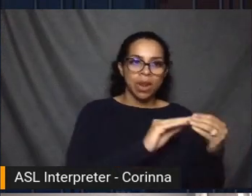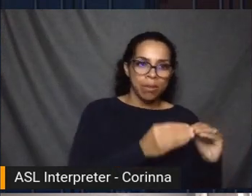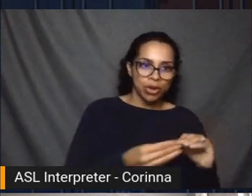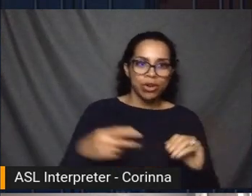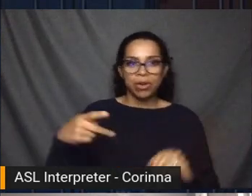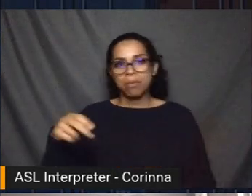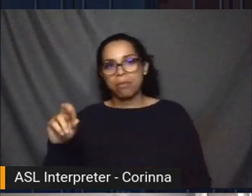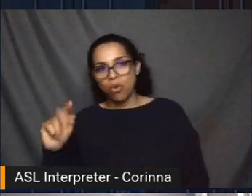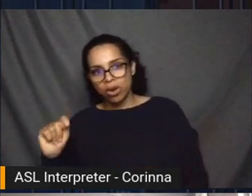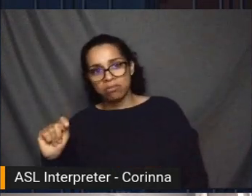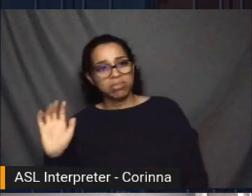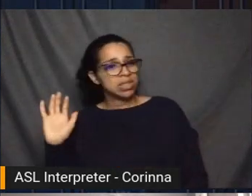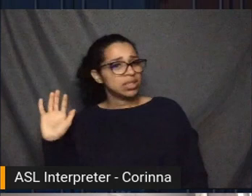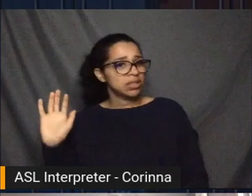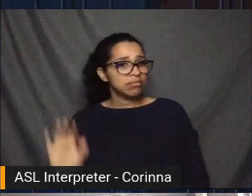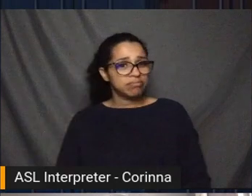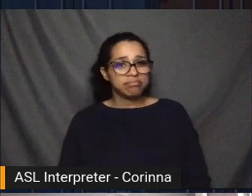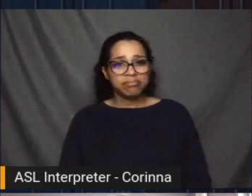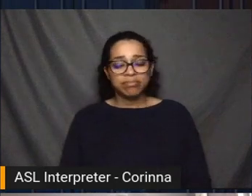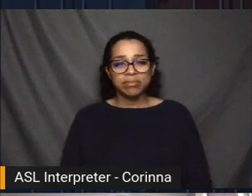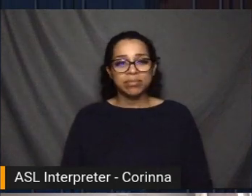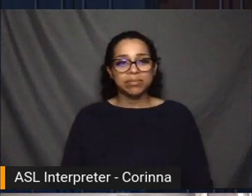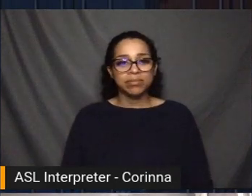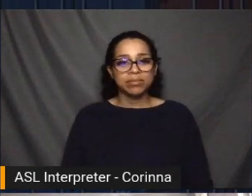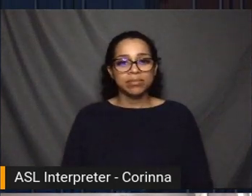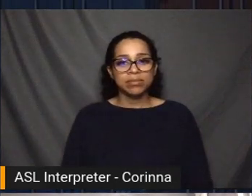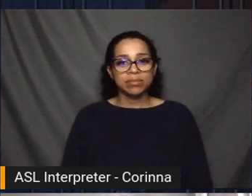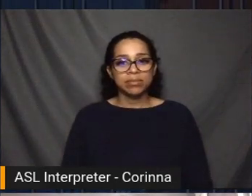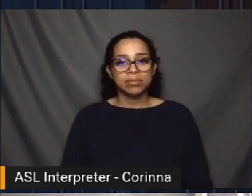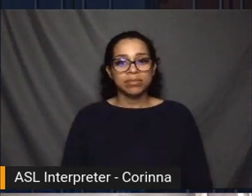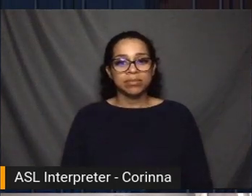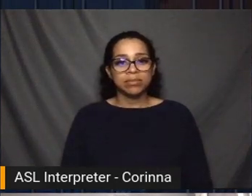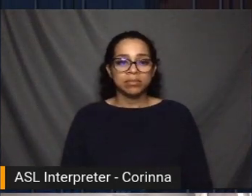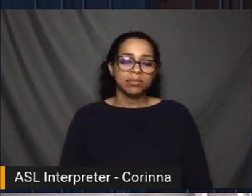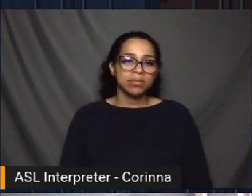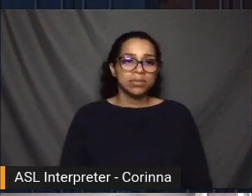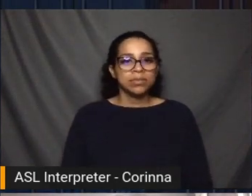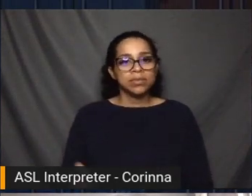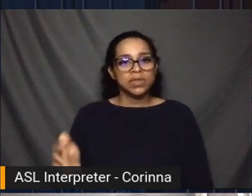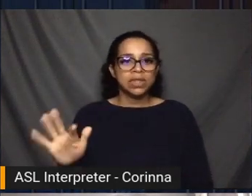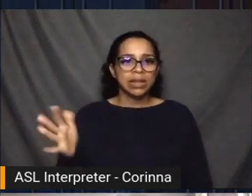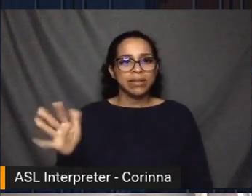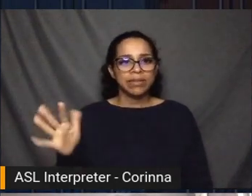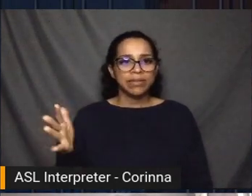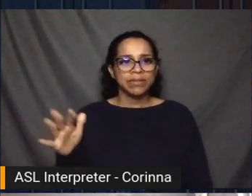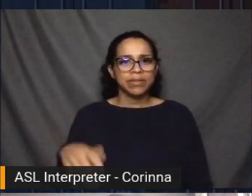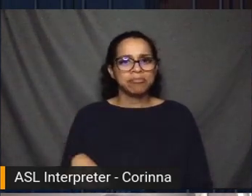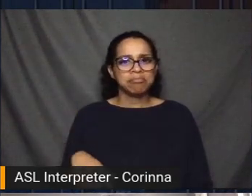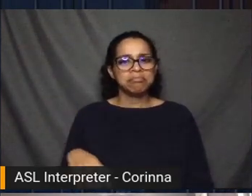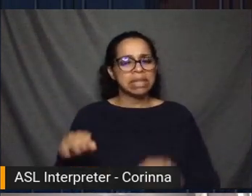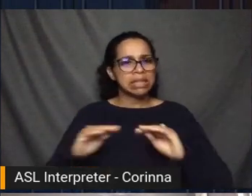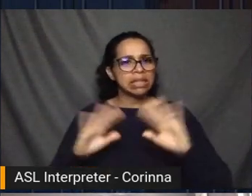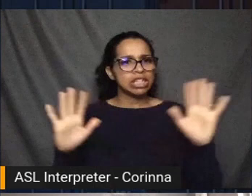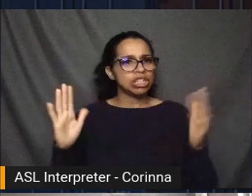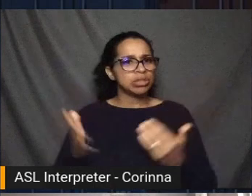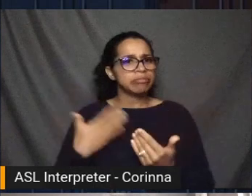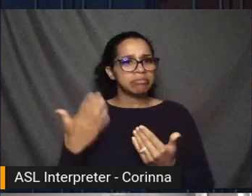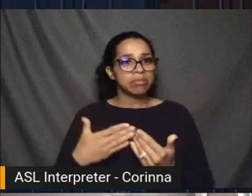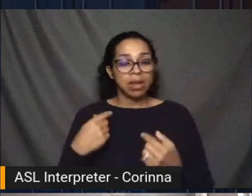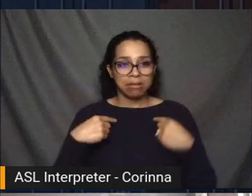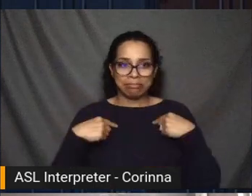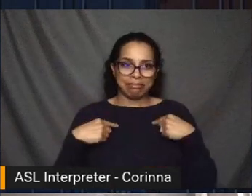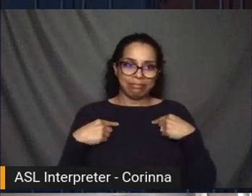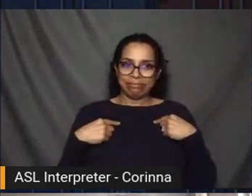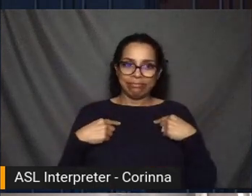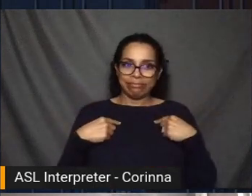That's it was pretty kind of straightforward. I don't know what I'm doing. I'm just following